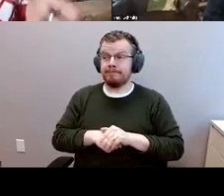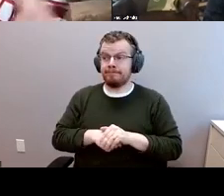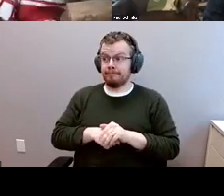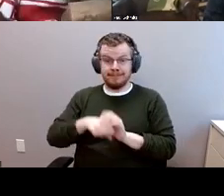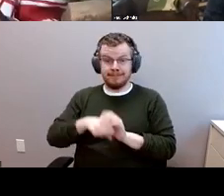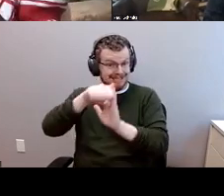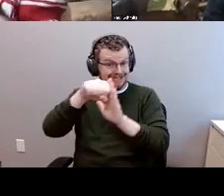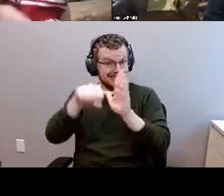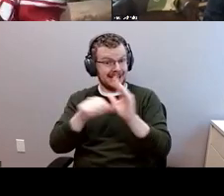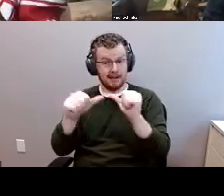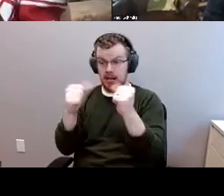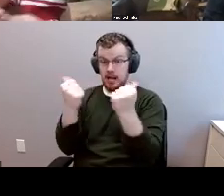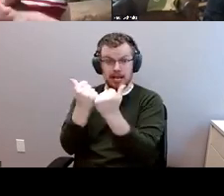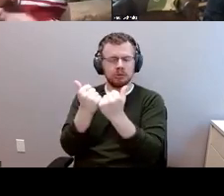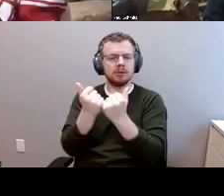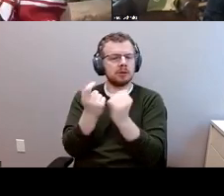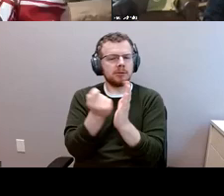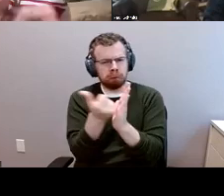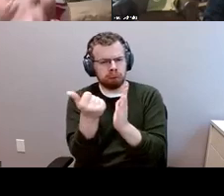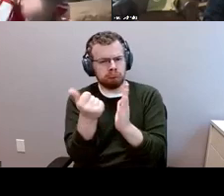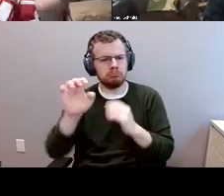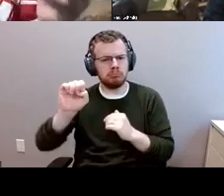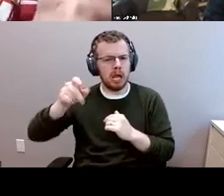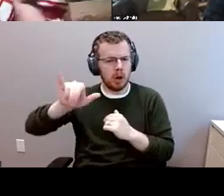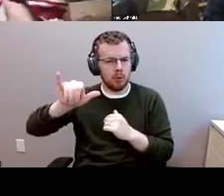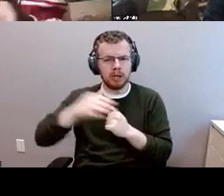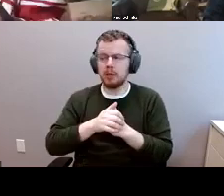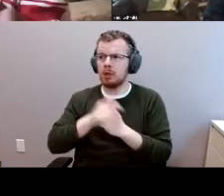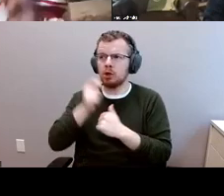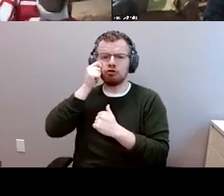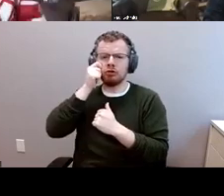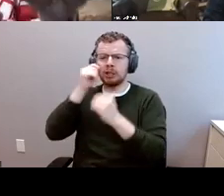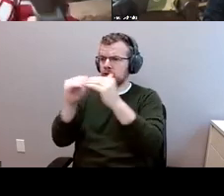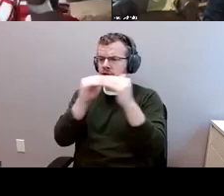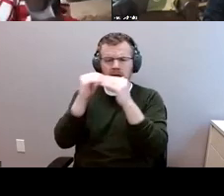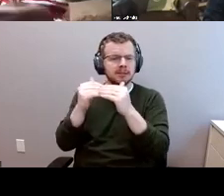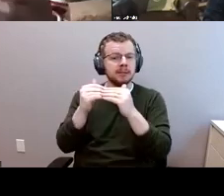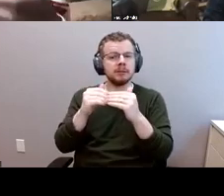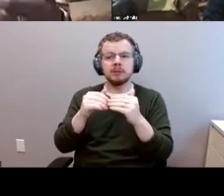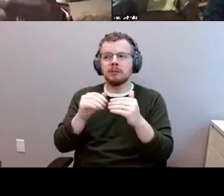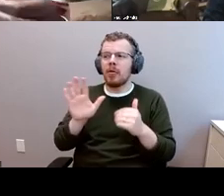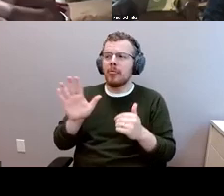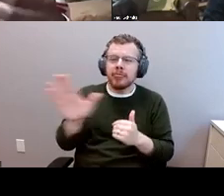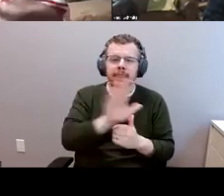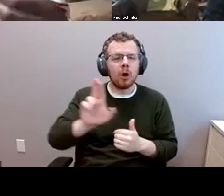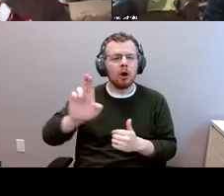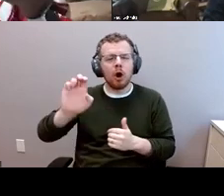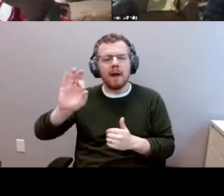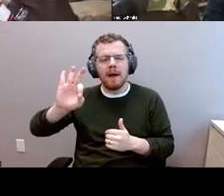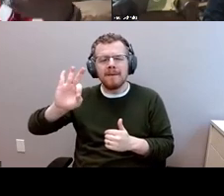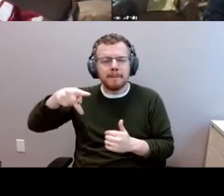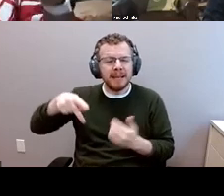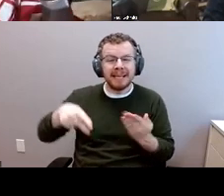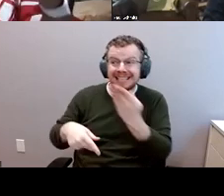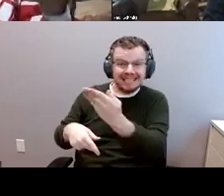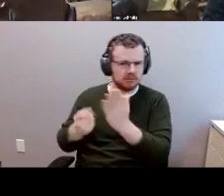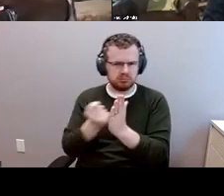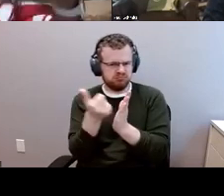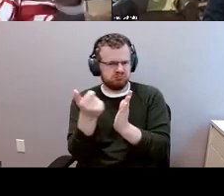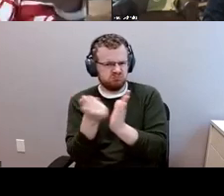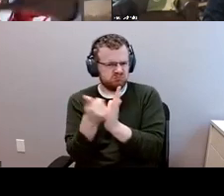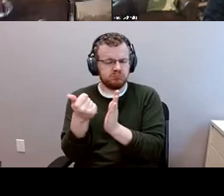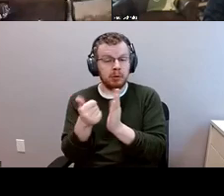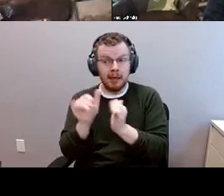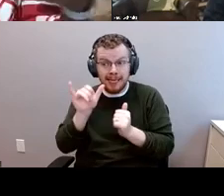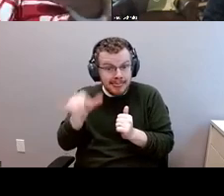Texas, they've eliminated the term equity, racial justice from RFPs, and it's exactly what Paul was saying. This is tied to